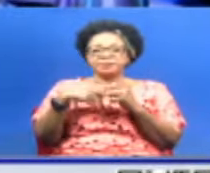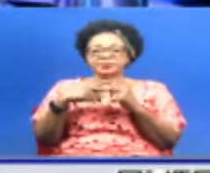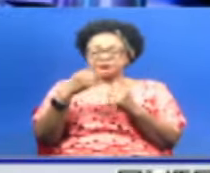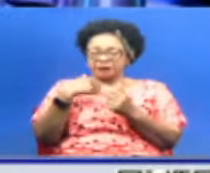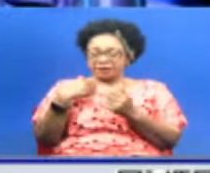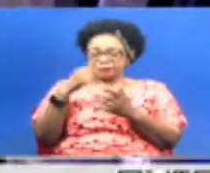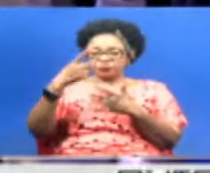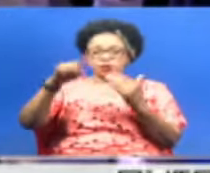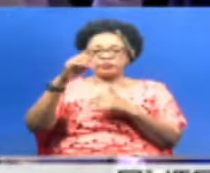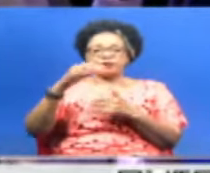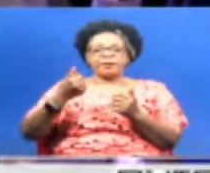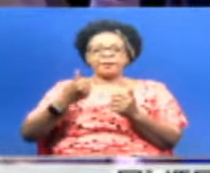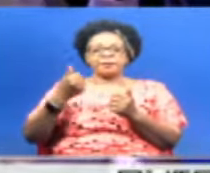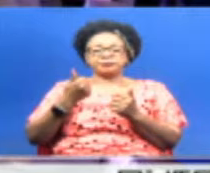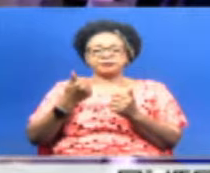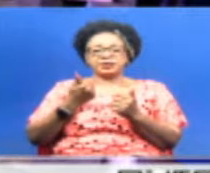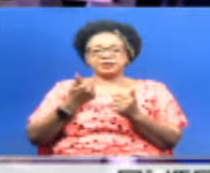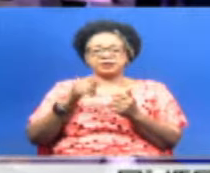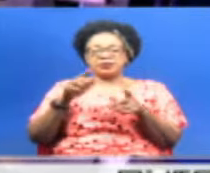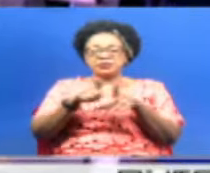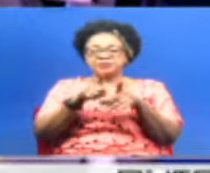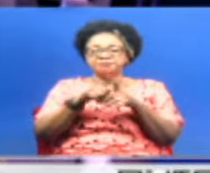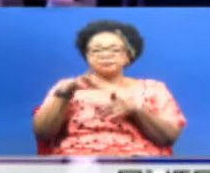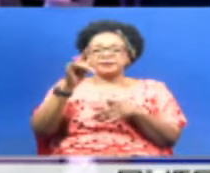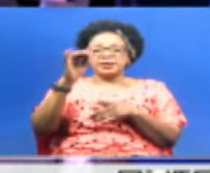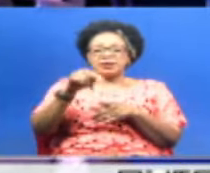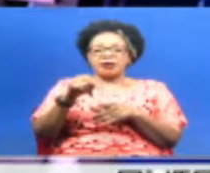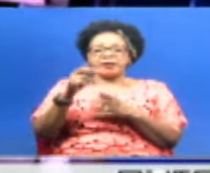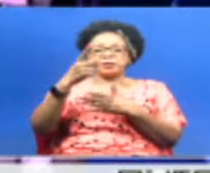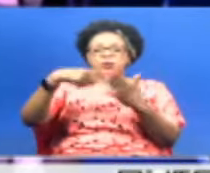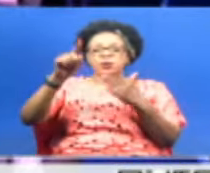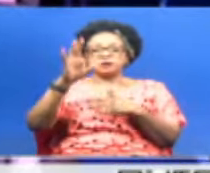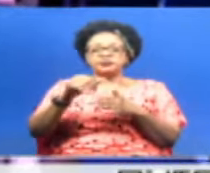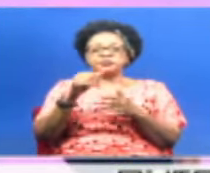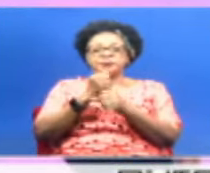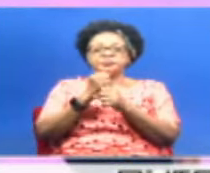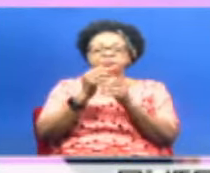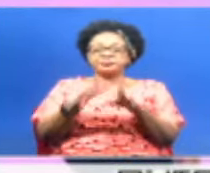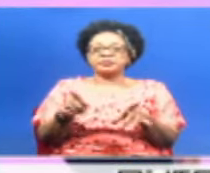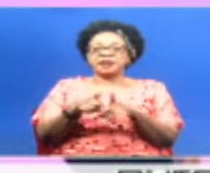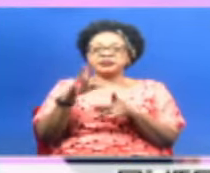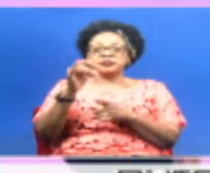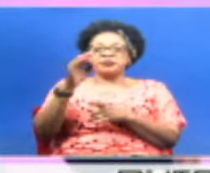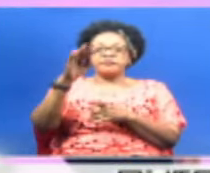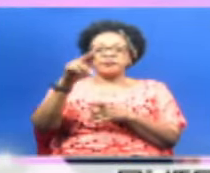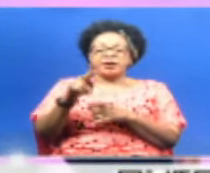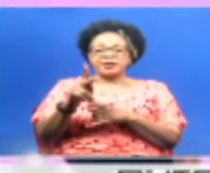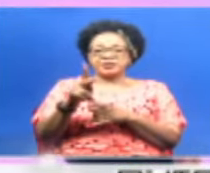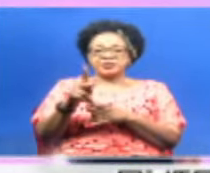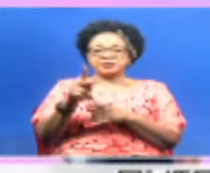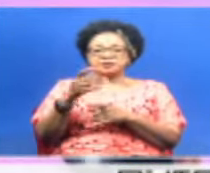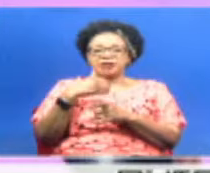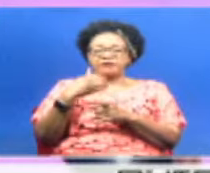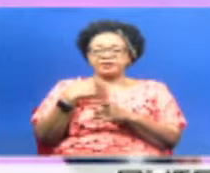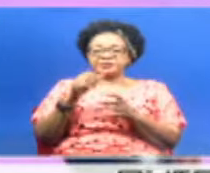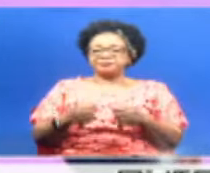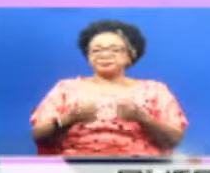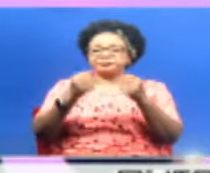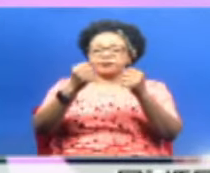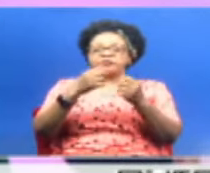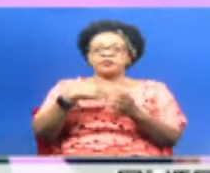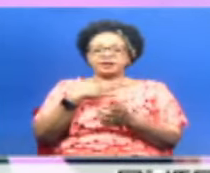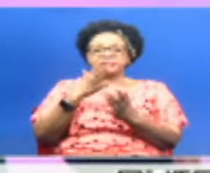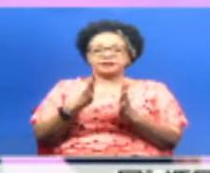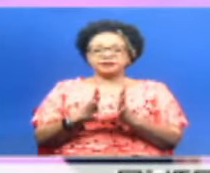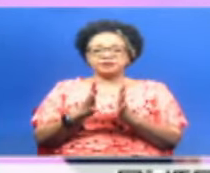kinadada, naye Duncan Mbuthia alishinda taji la wafanyikazi, huko Frank Gishuru akihifadhi taji lake la wageni. A member